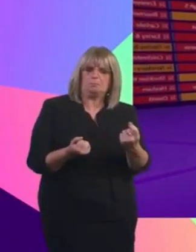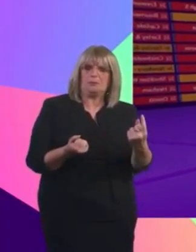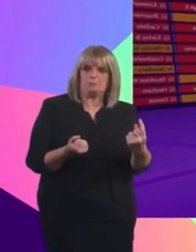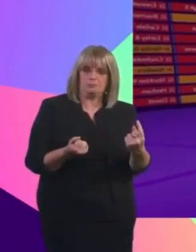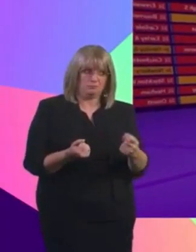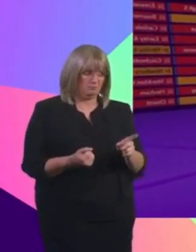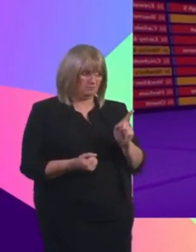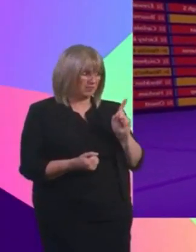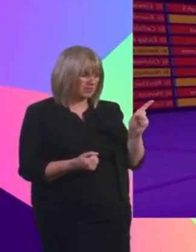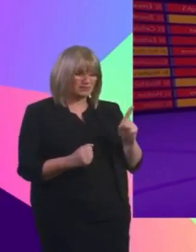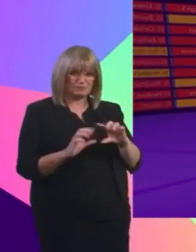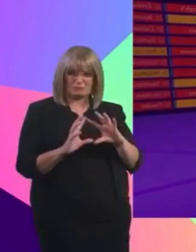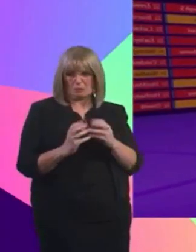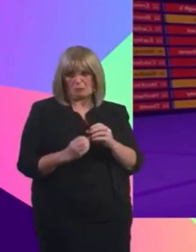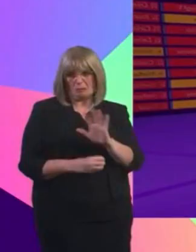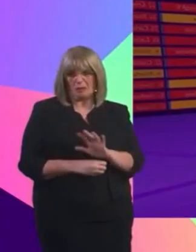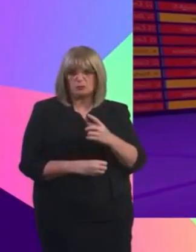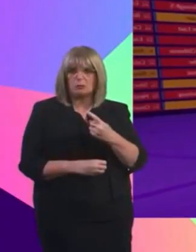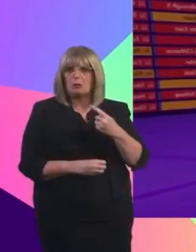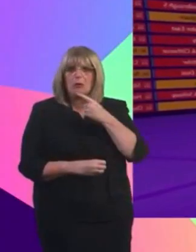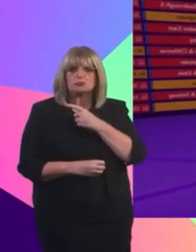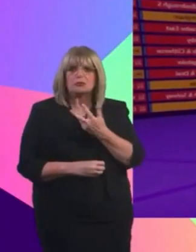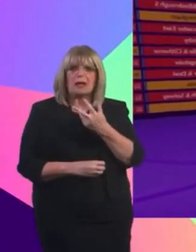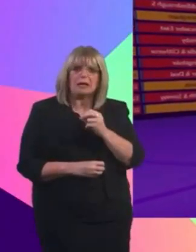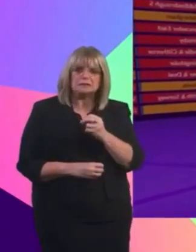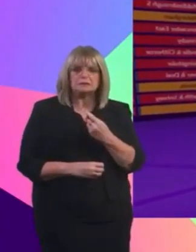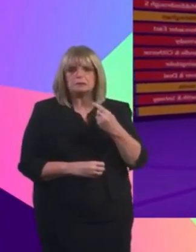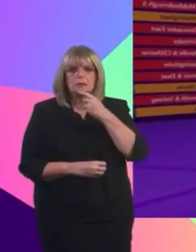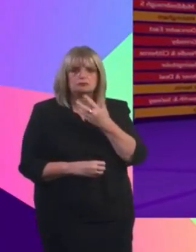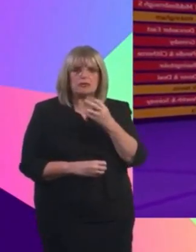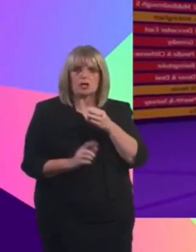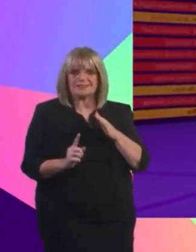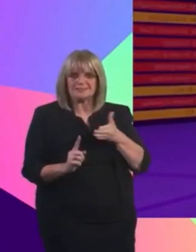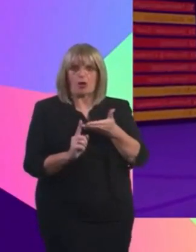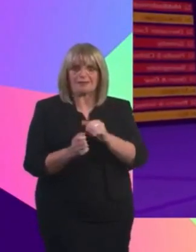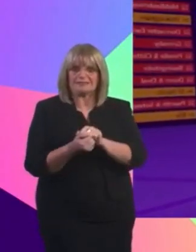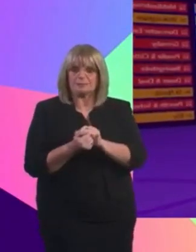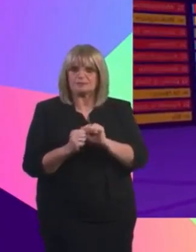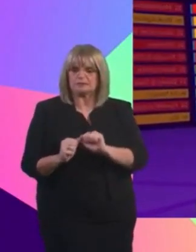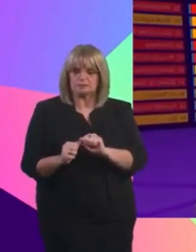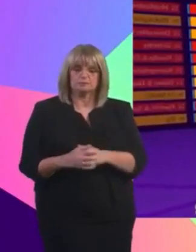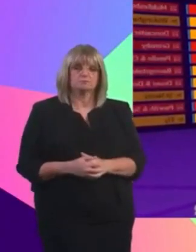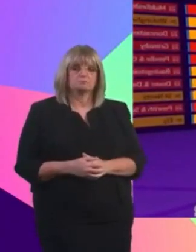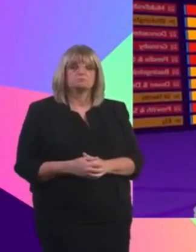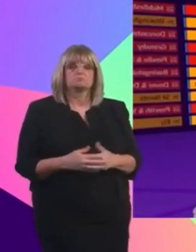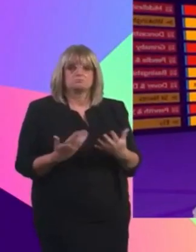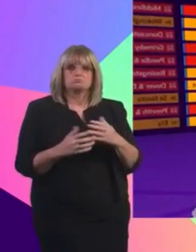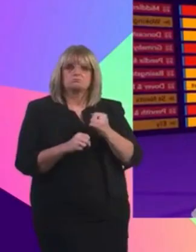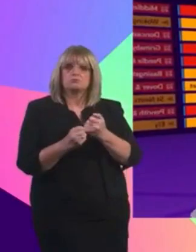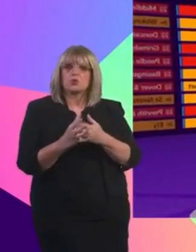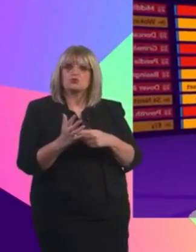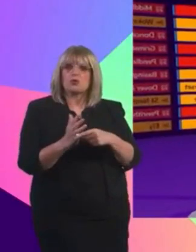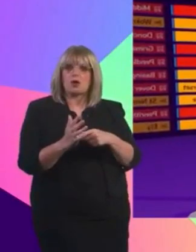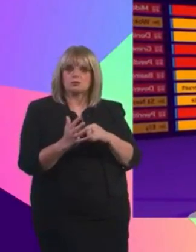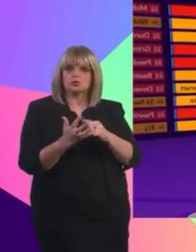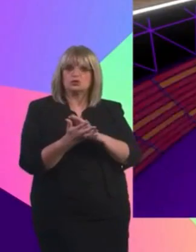some former MPs, for example, saying to me that actually they think that Ed Miliband needs to go as a result. It is an extraordinary statement of intent